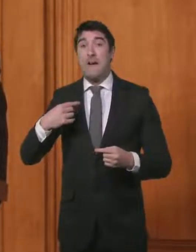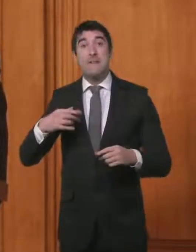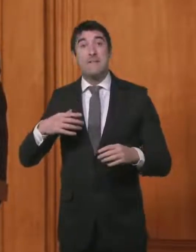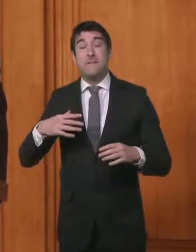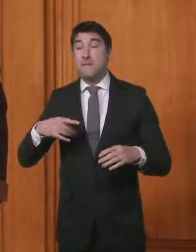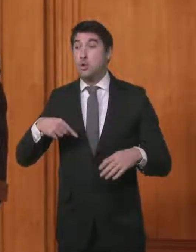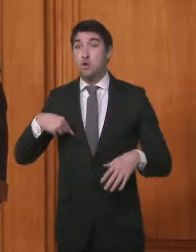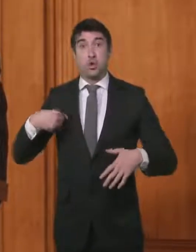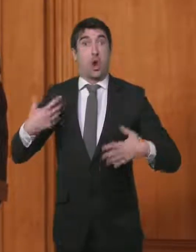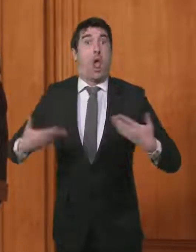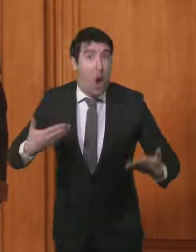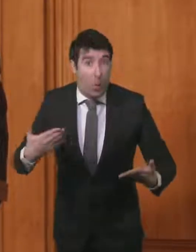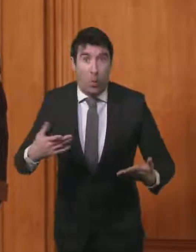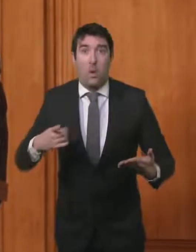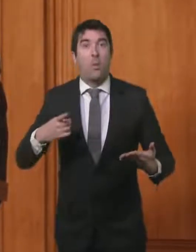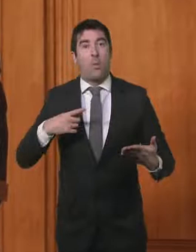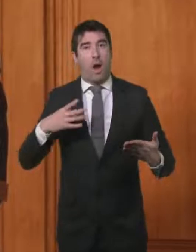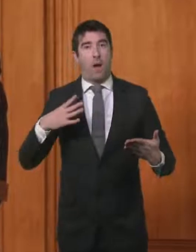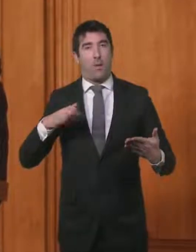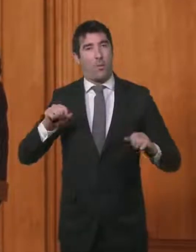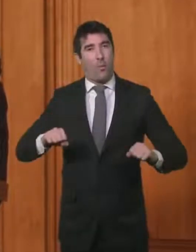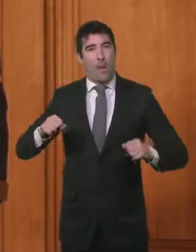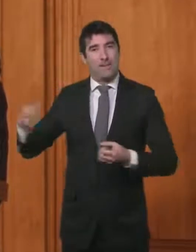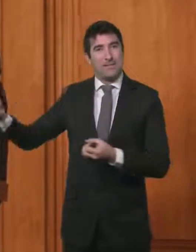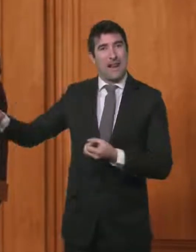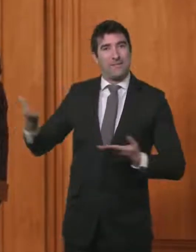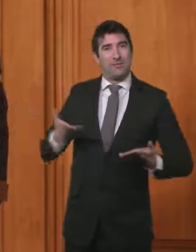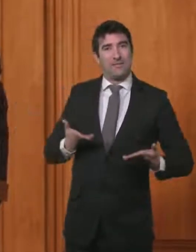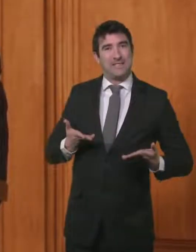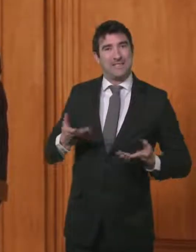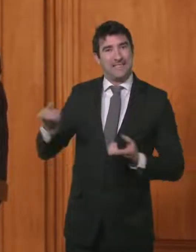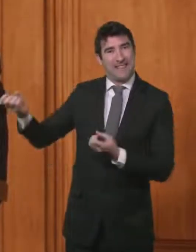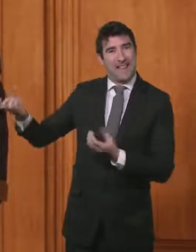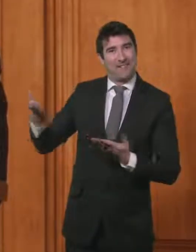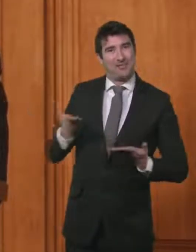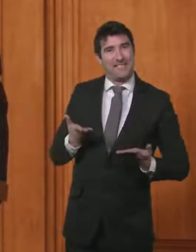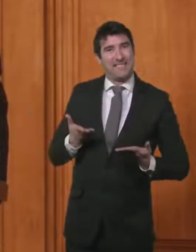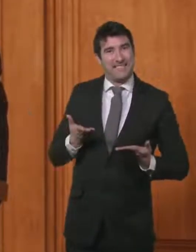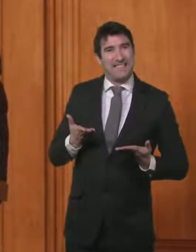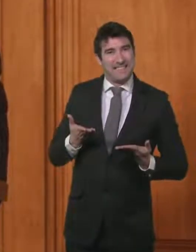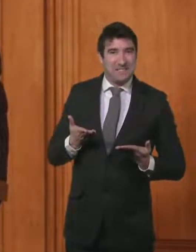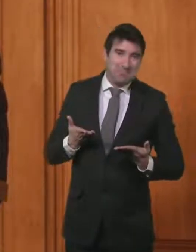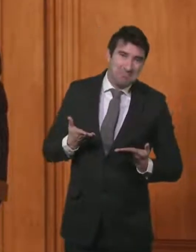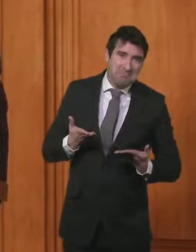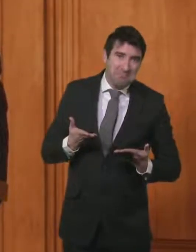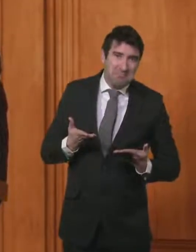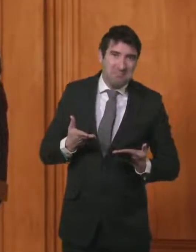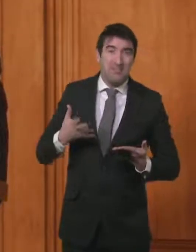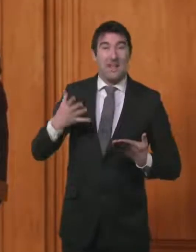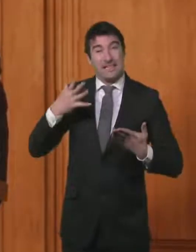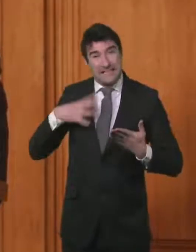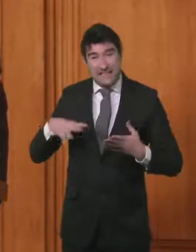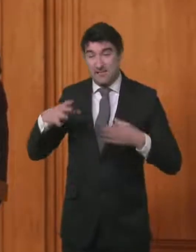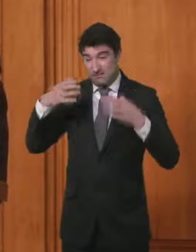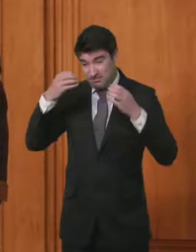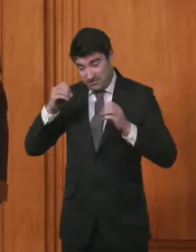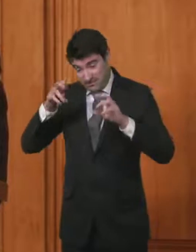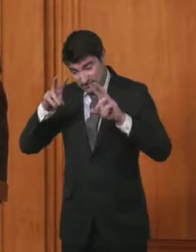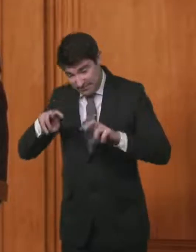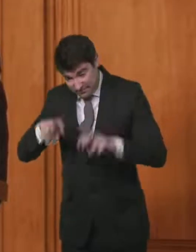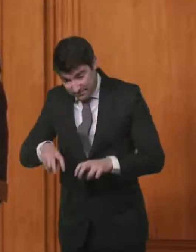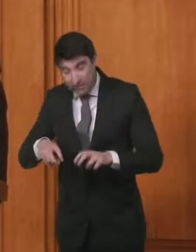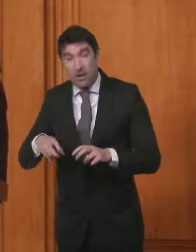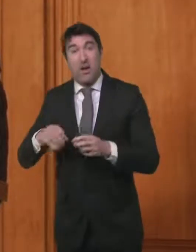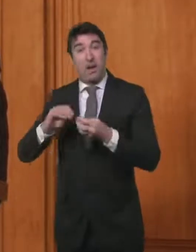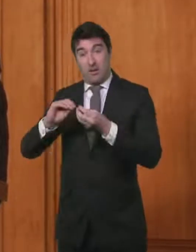about vaccine manufacture, it's about fill and finish, which is a critically short